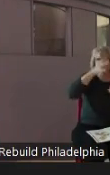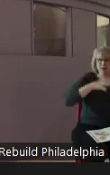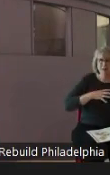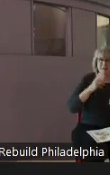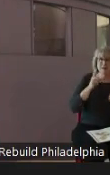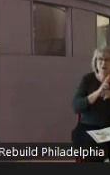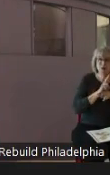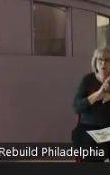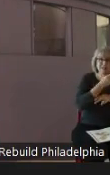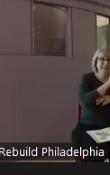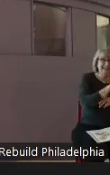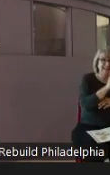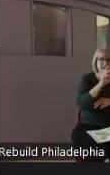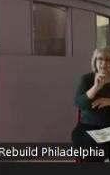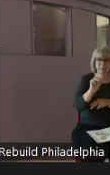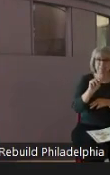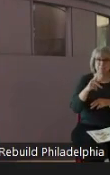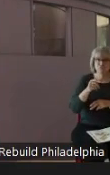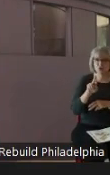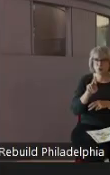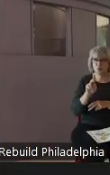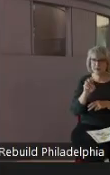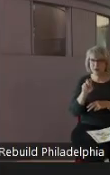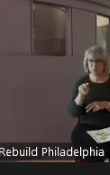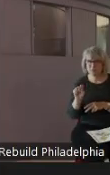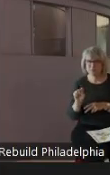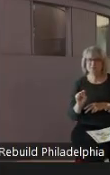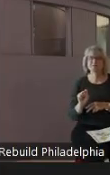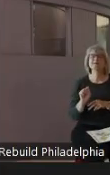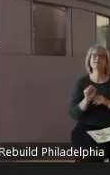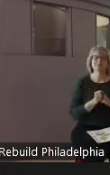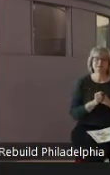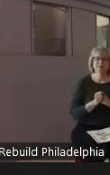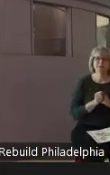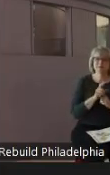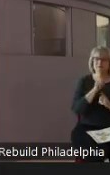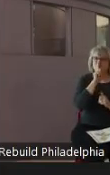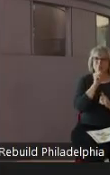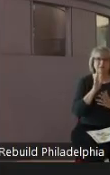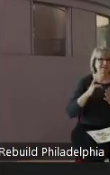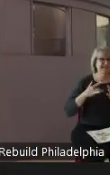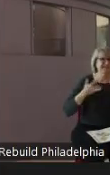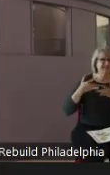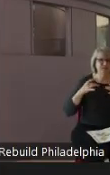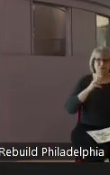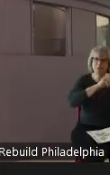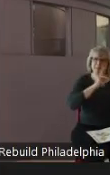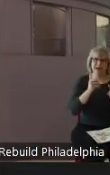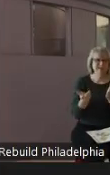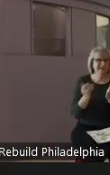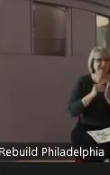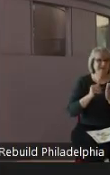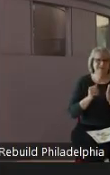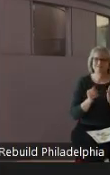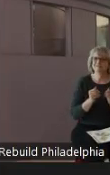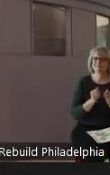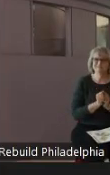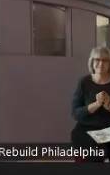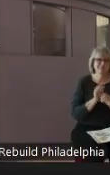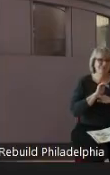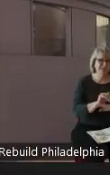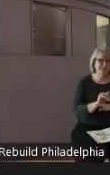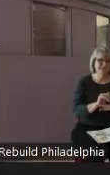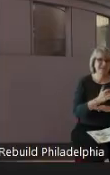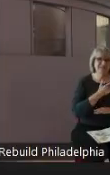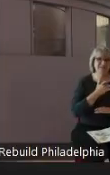I use he, him pronouns. And I'm really excited to be back with you all tonight.